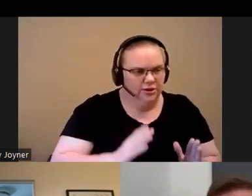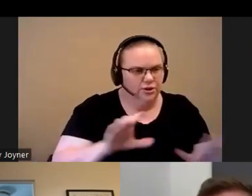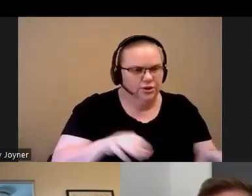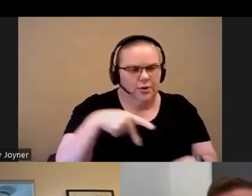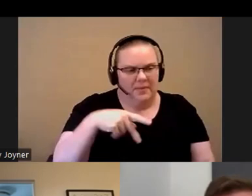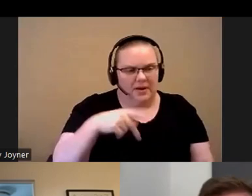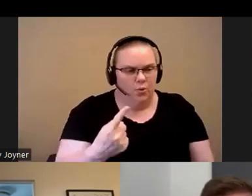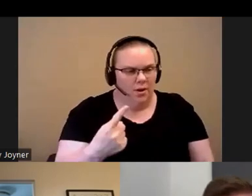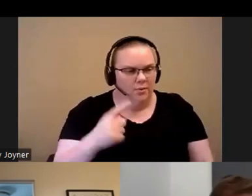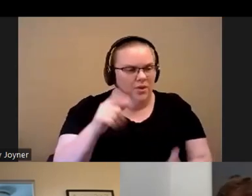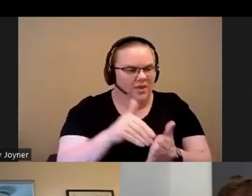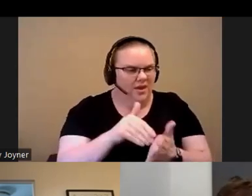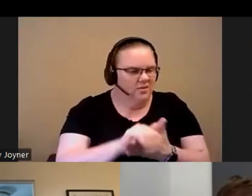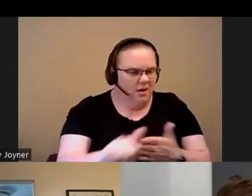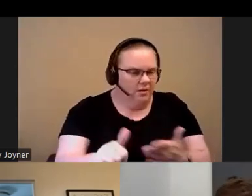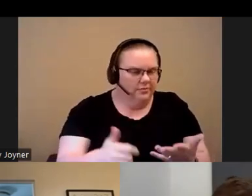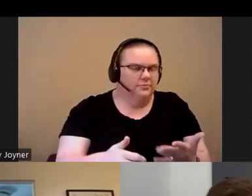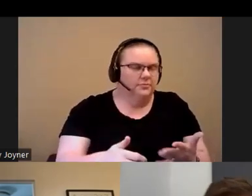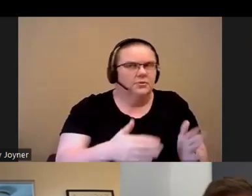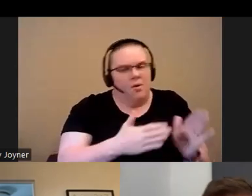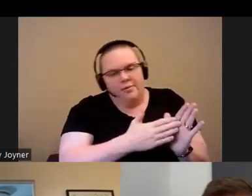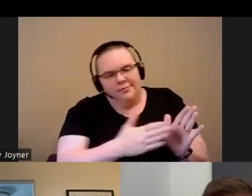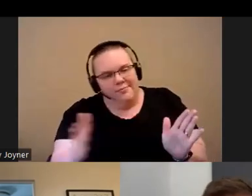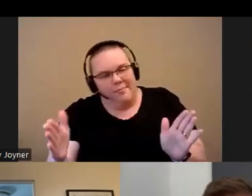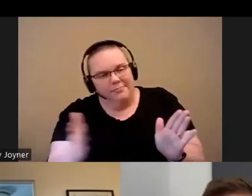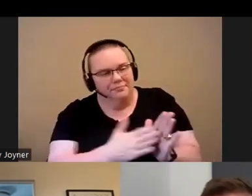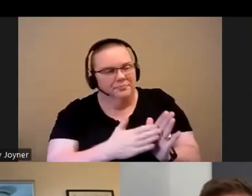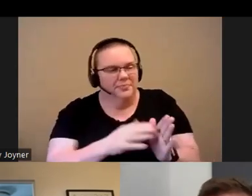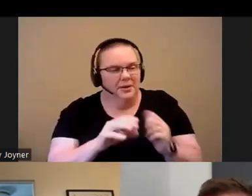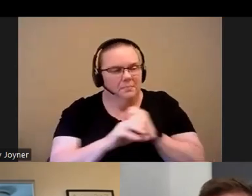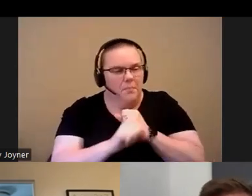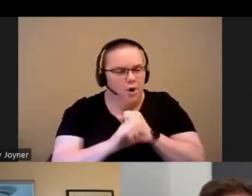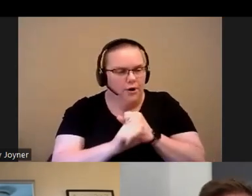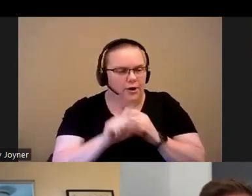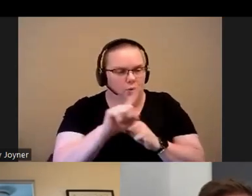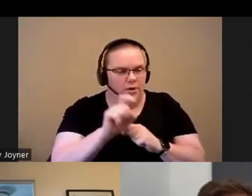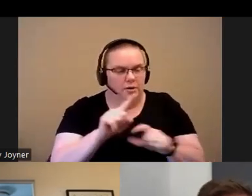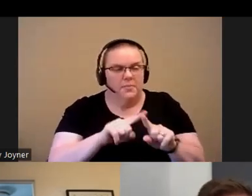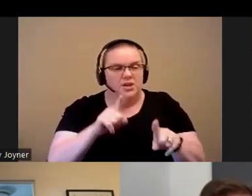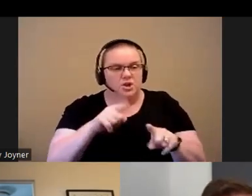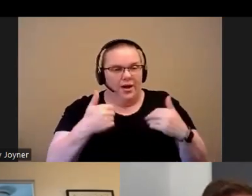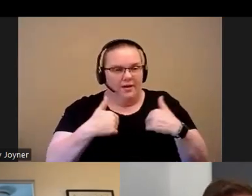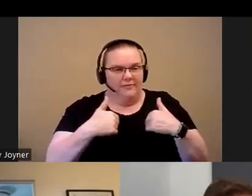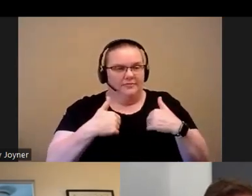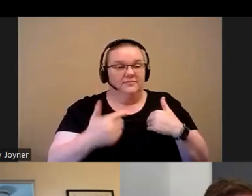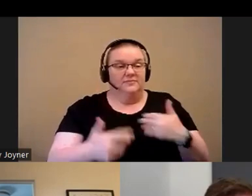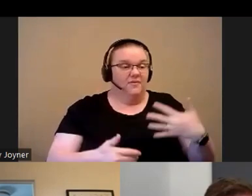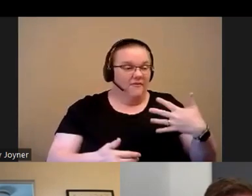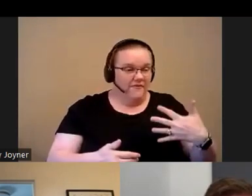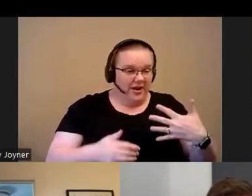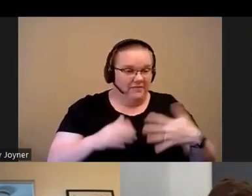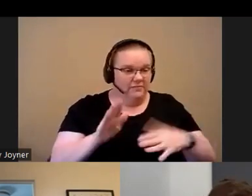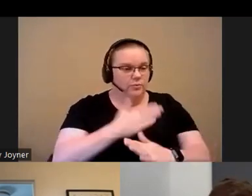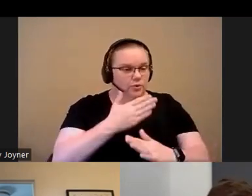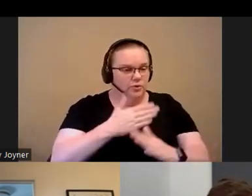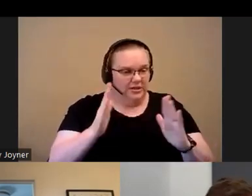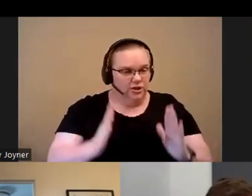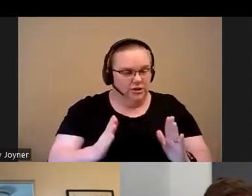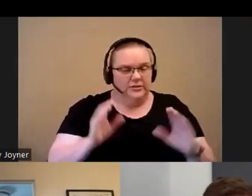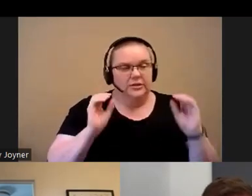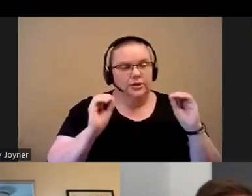that range is a market question. The main difference is if you've got five musicians and no